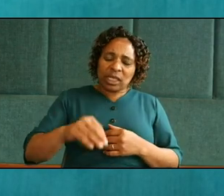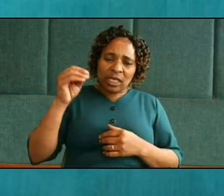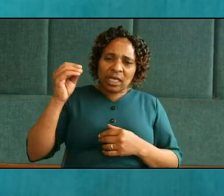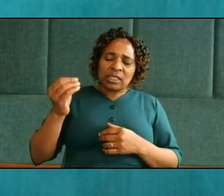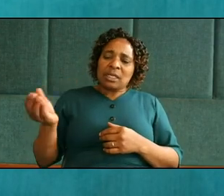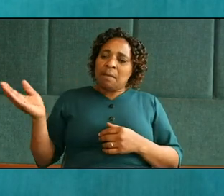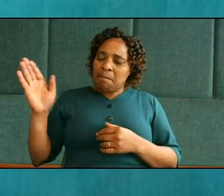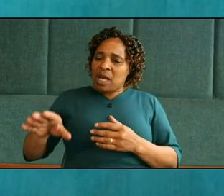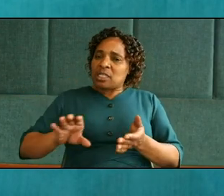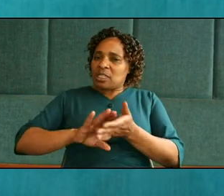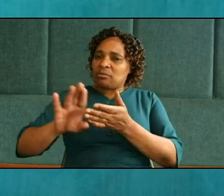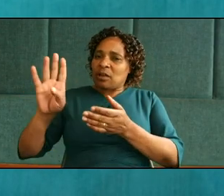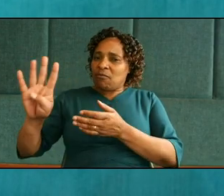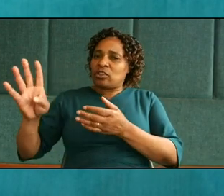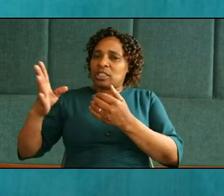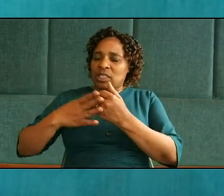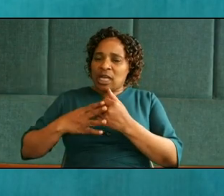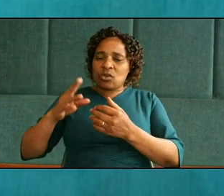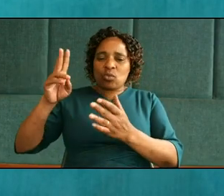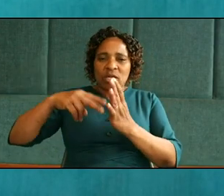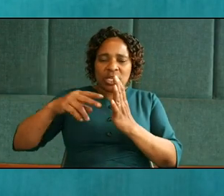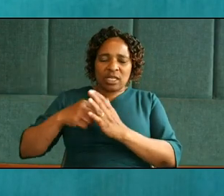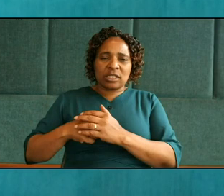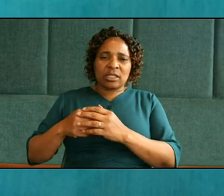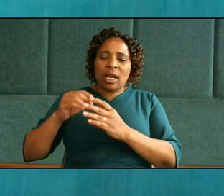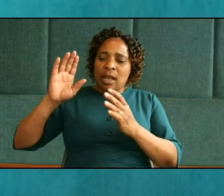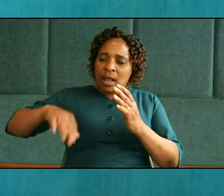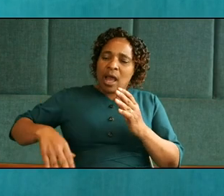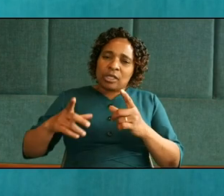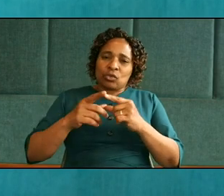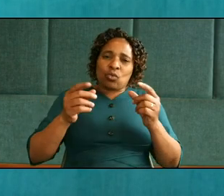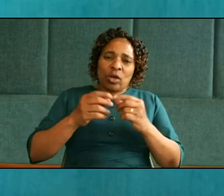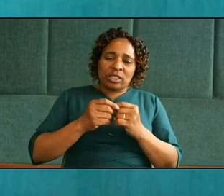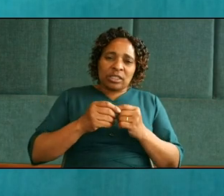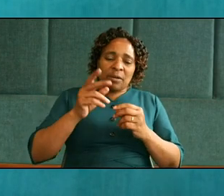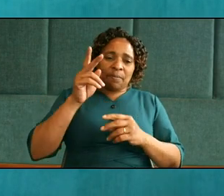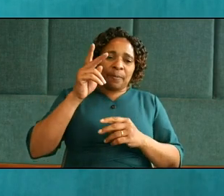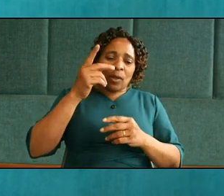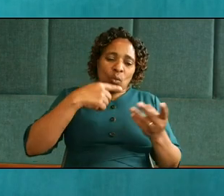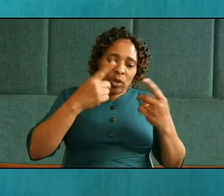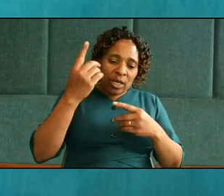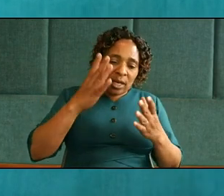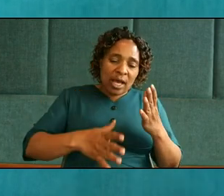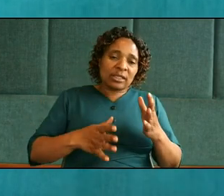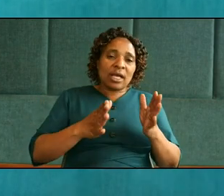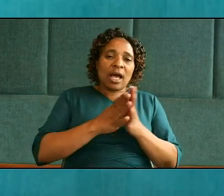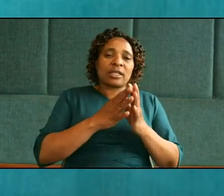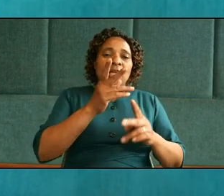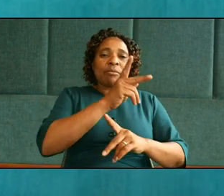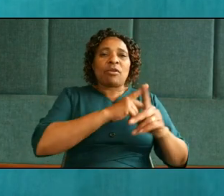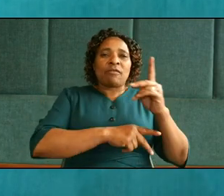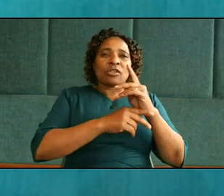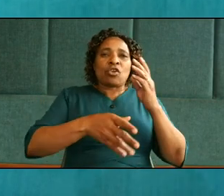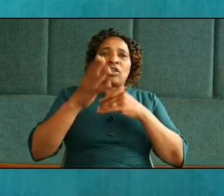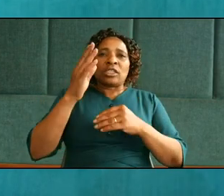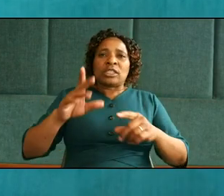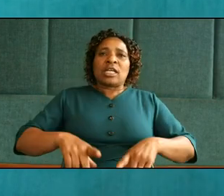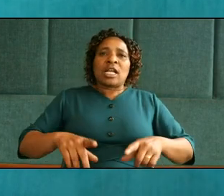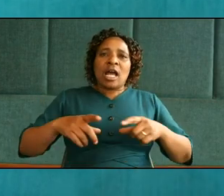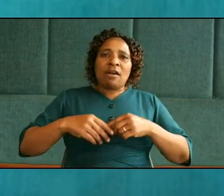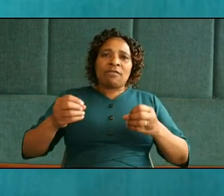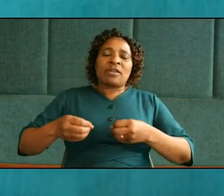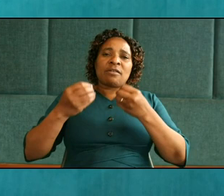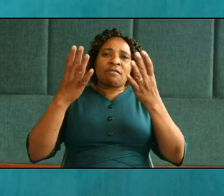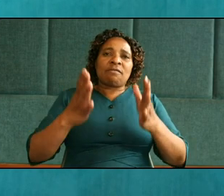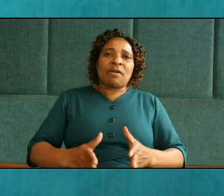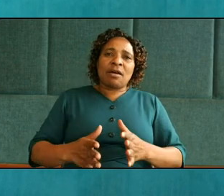the chapter 49 that we read, the last words of Joshua, that's Patriarchs and Prophets, that says, God is a life giver. From the beginning, all